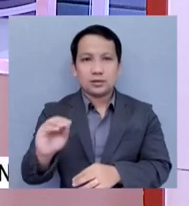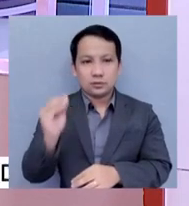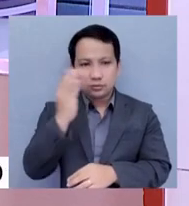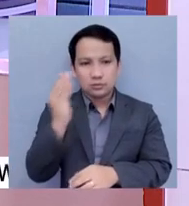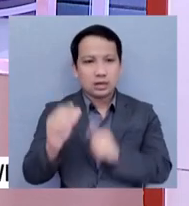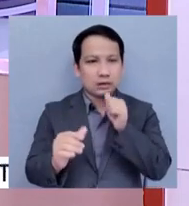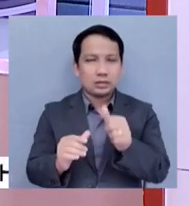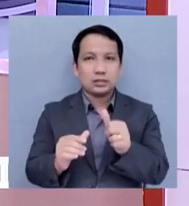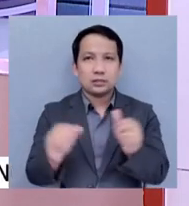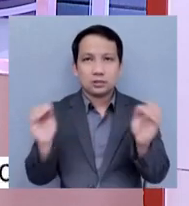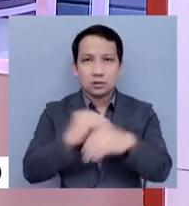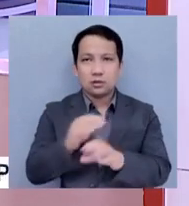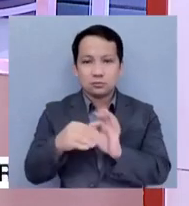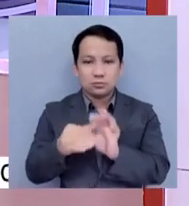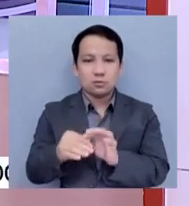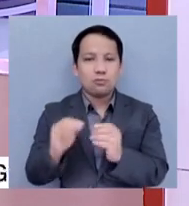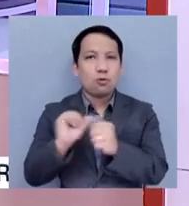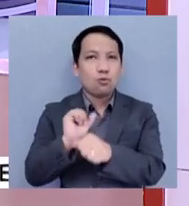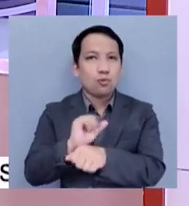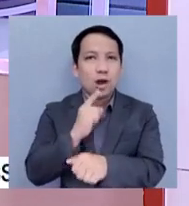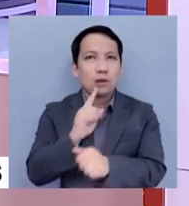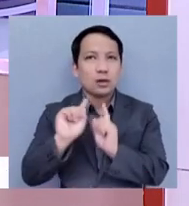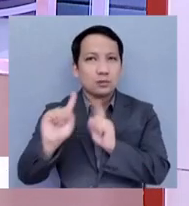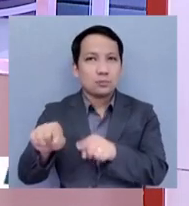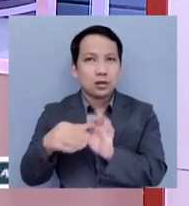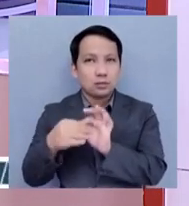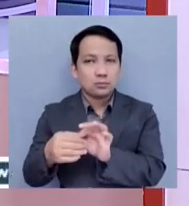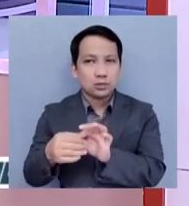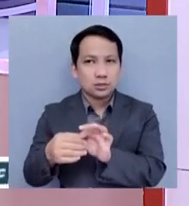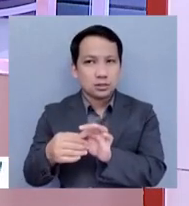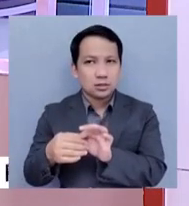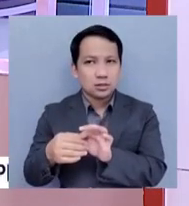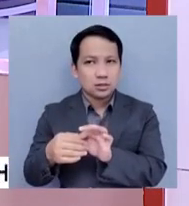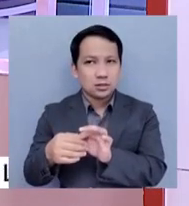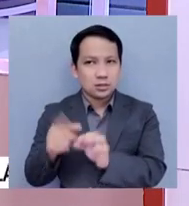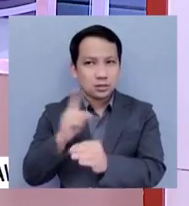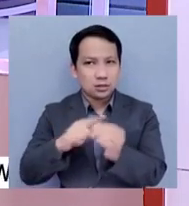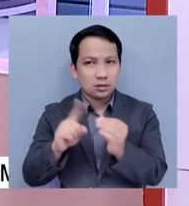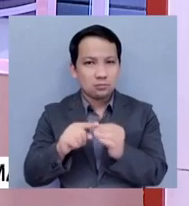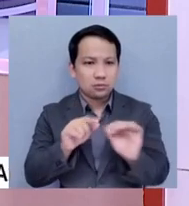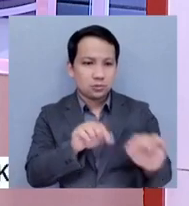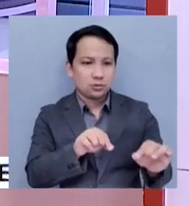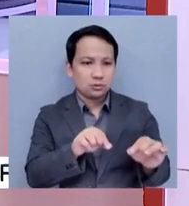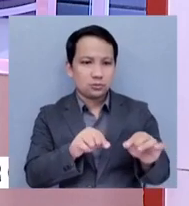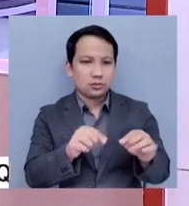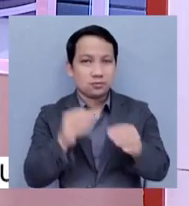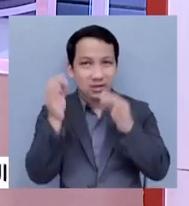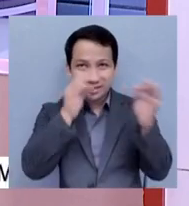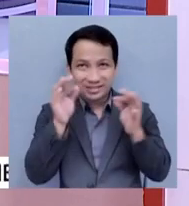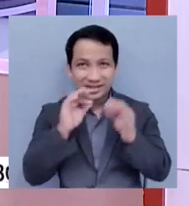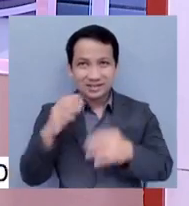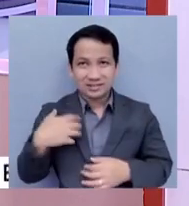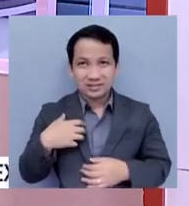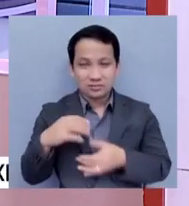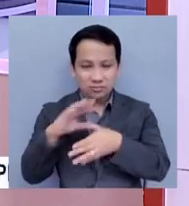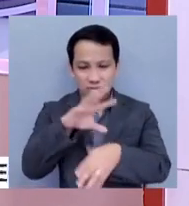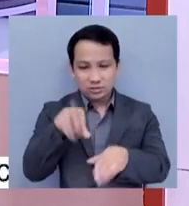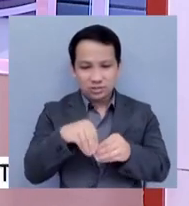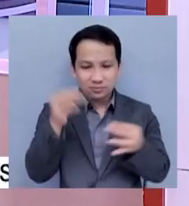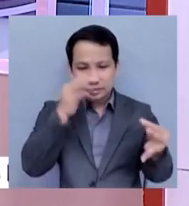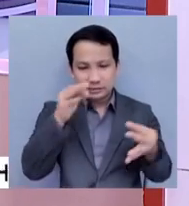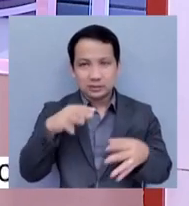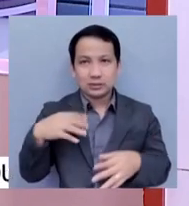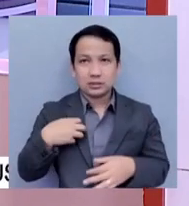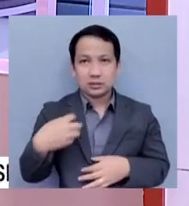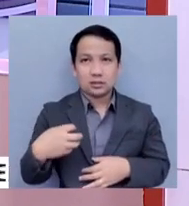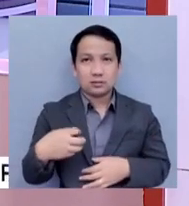the officers who were first reported to have apprehended the alleged narco cop. Now, for more on their inquiry, we are now joined